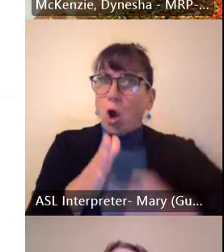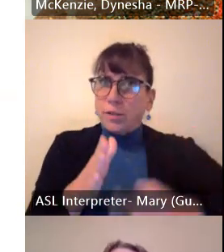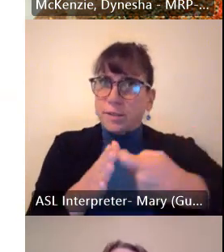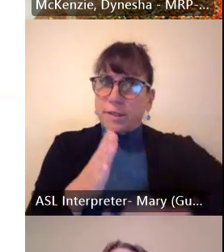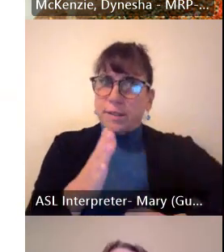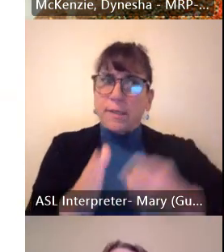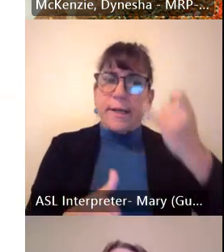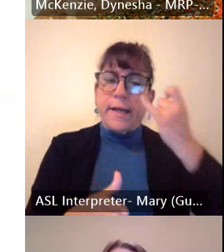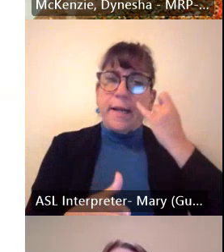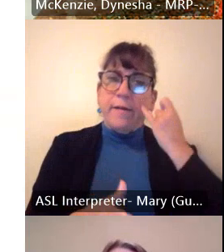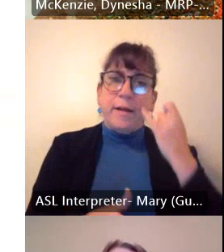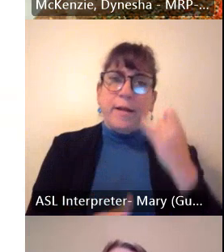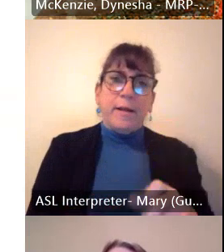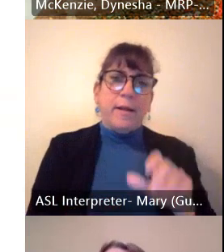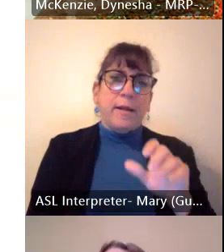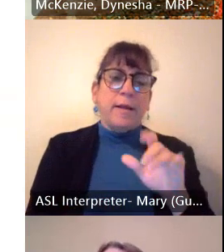it's